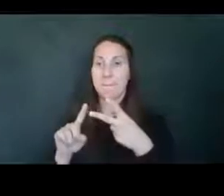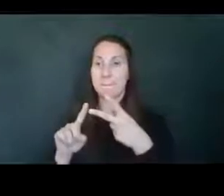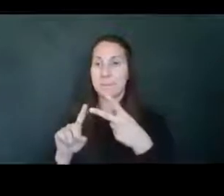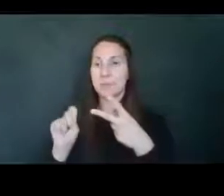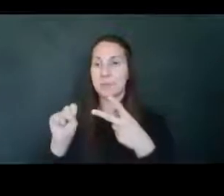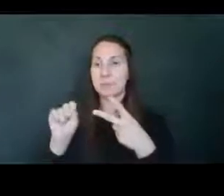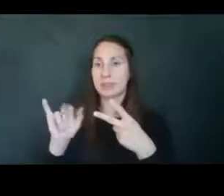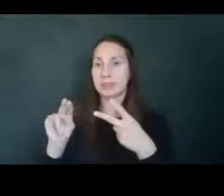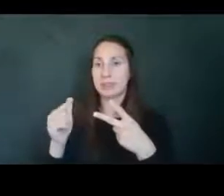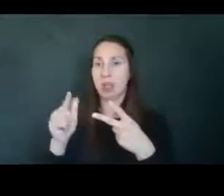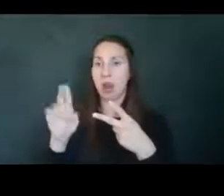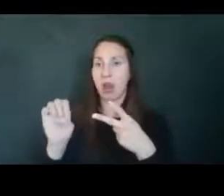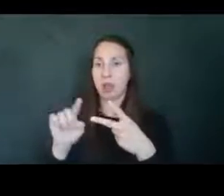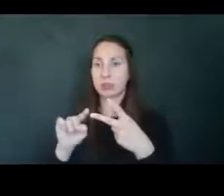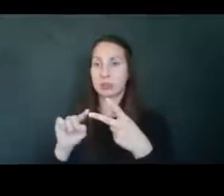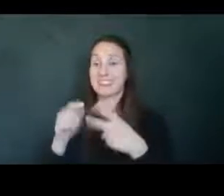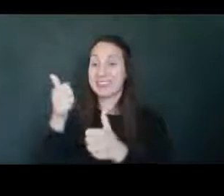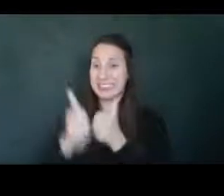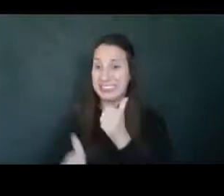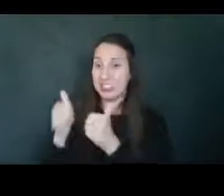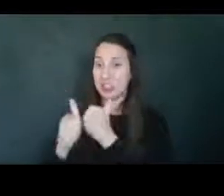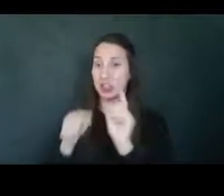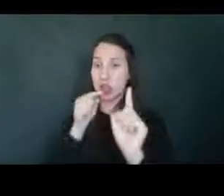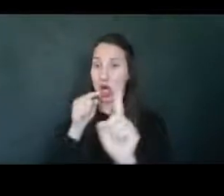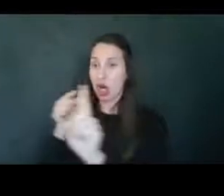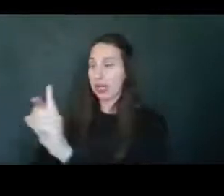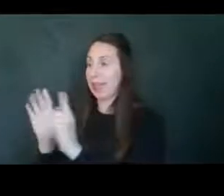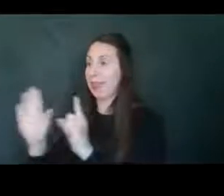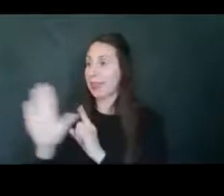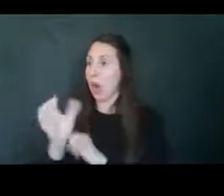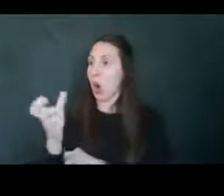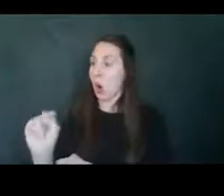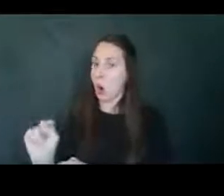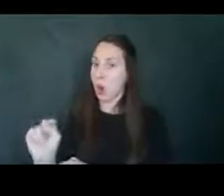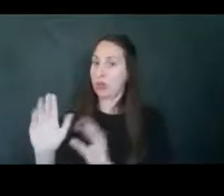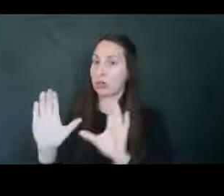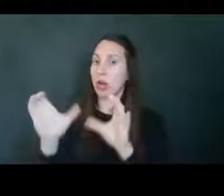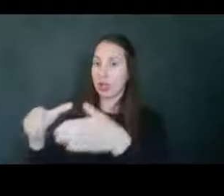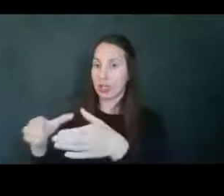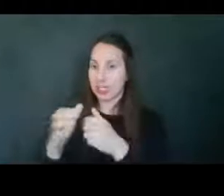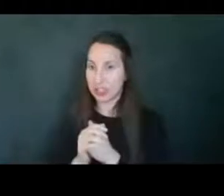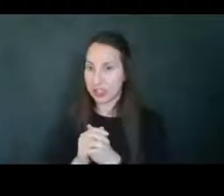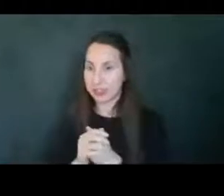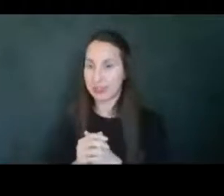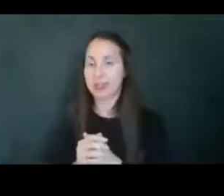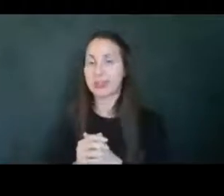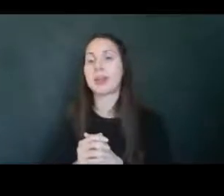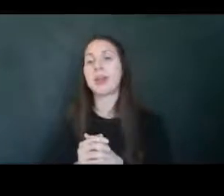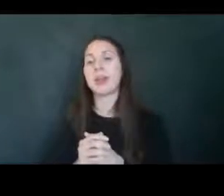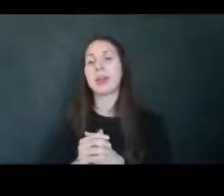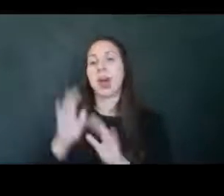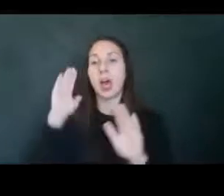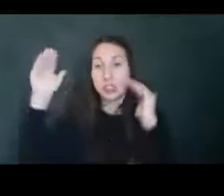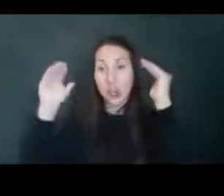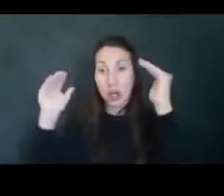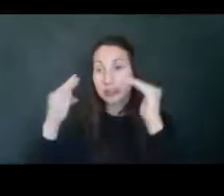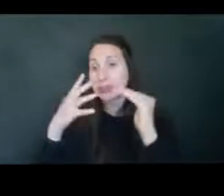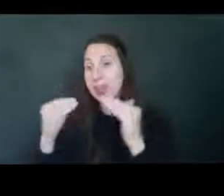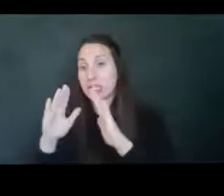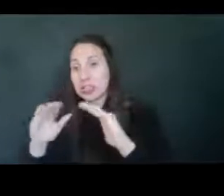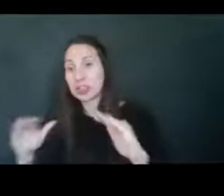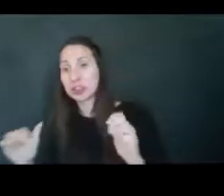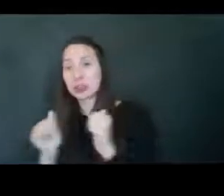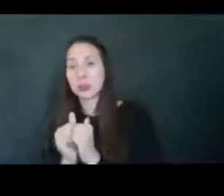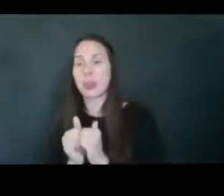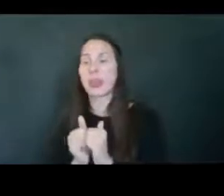Synagogues each targeted their entire congregations, adults and children, with physical, developmental, and/or